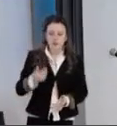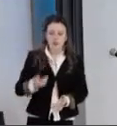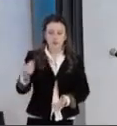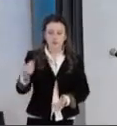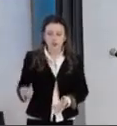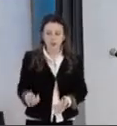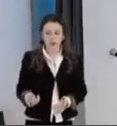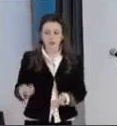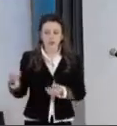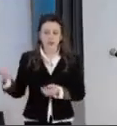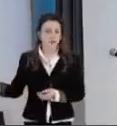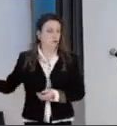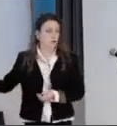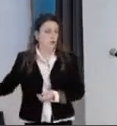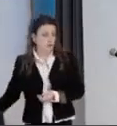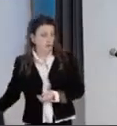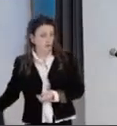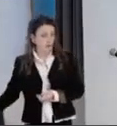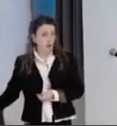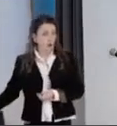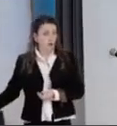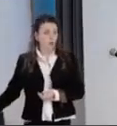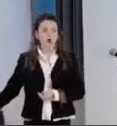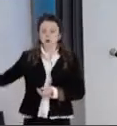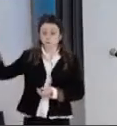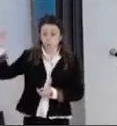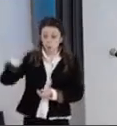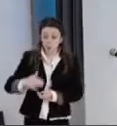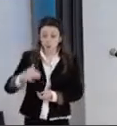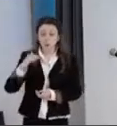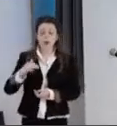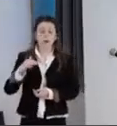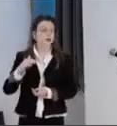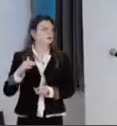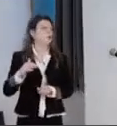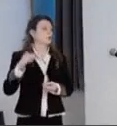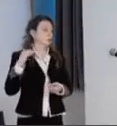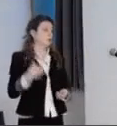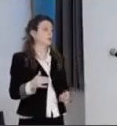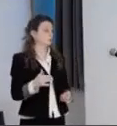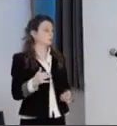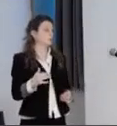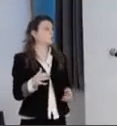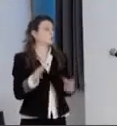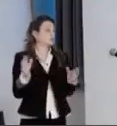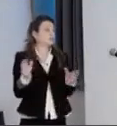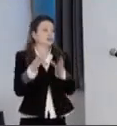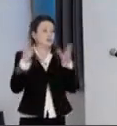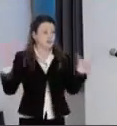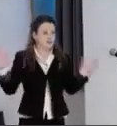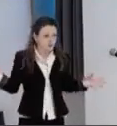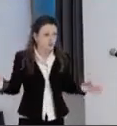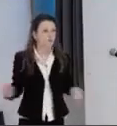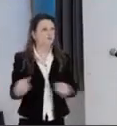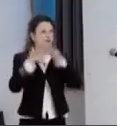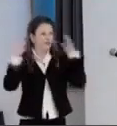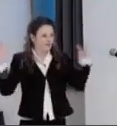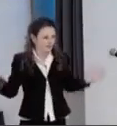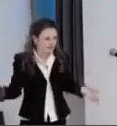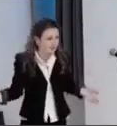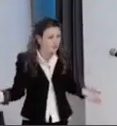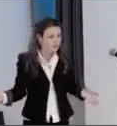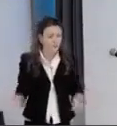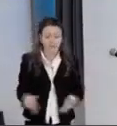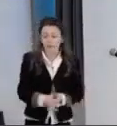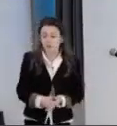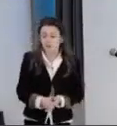proper aesthetic appreciation of this instance of design requires both awareness of appearances, which in this case is as of delicate